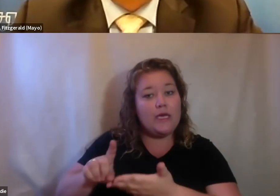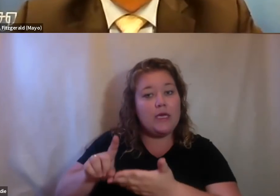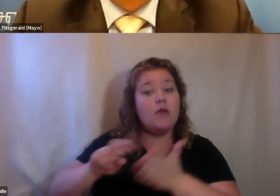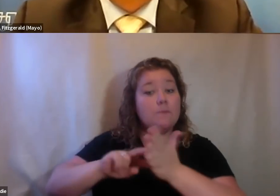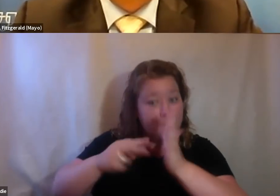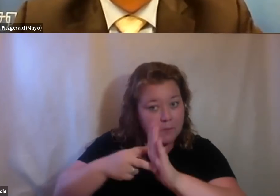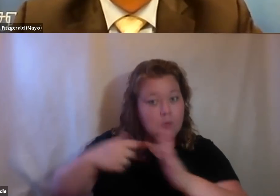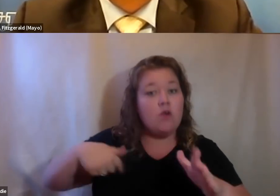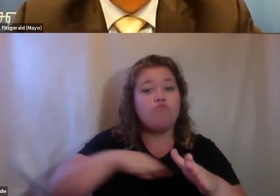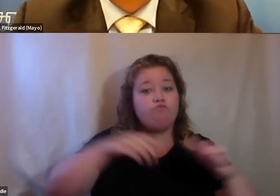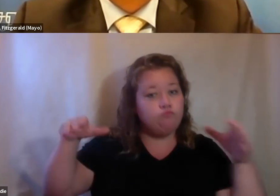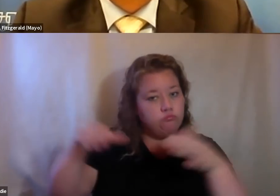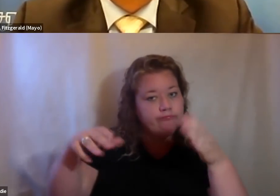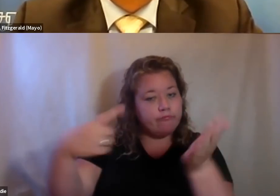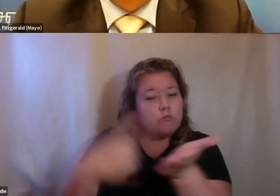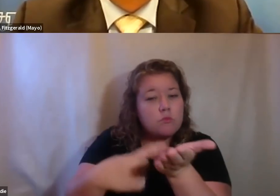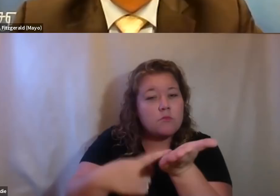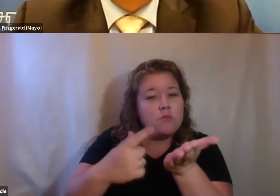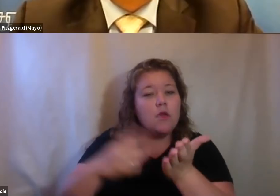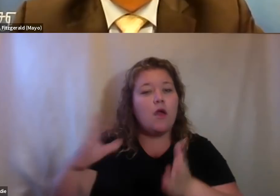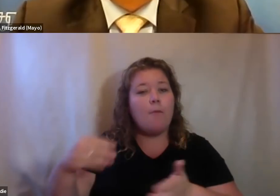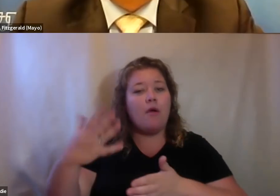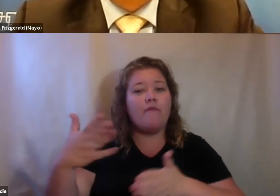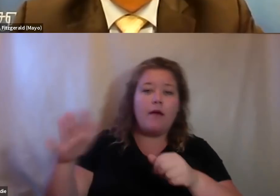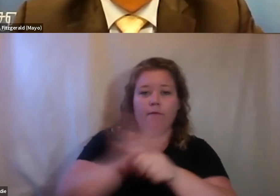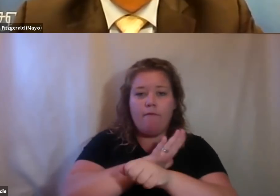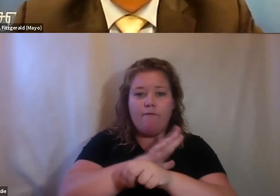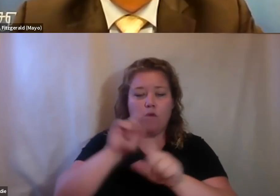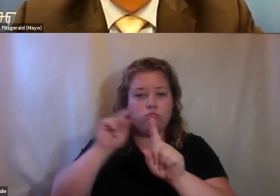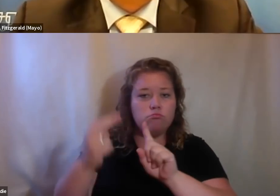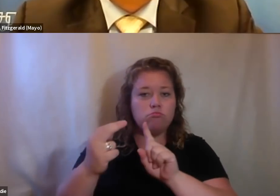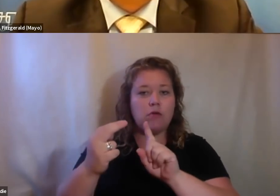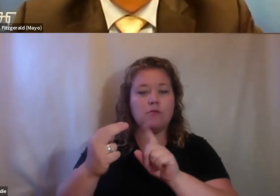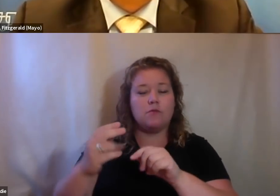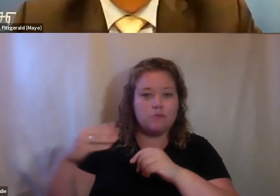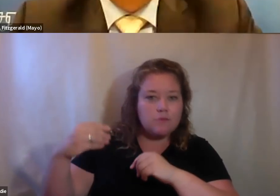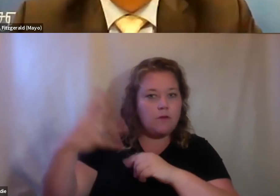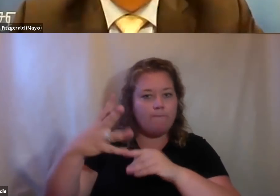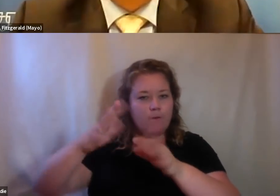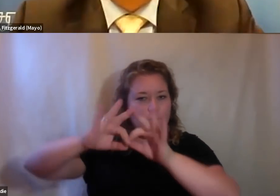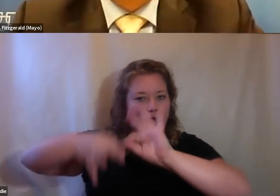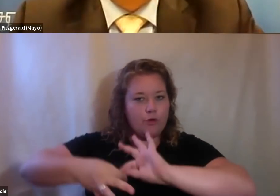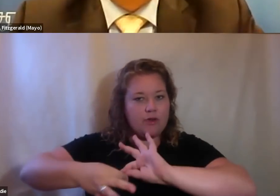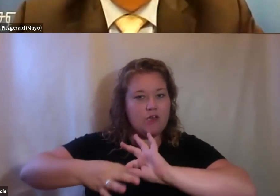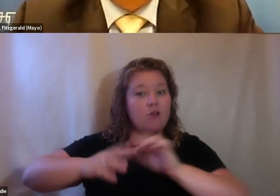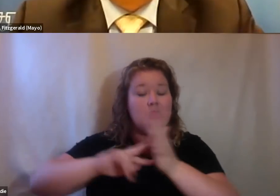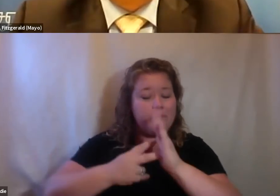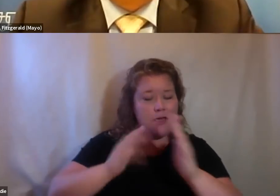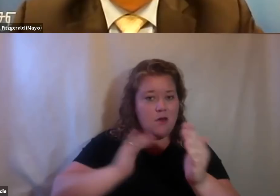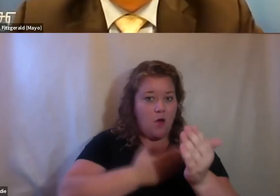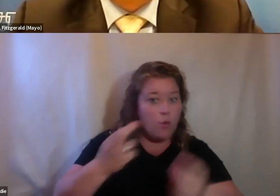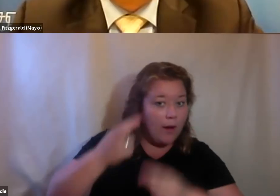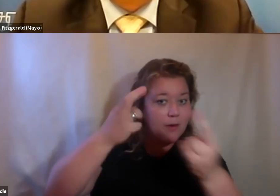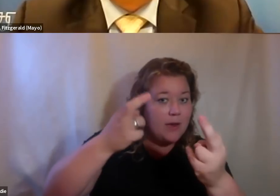allowing that full perspective, so we can have make adjustments as need be. I think another thing about